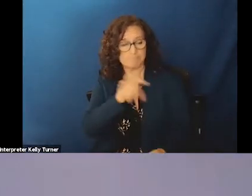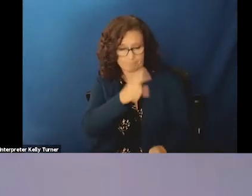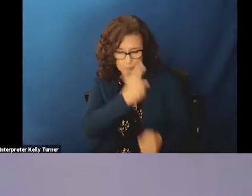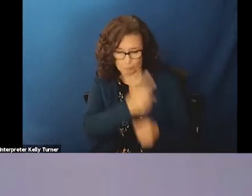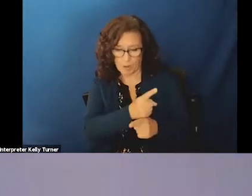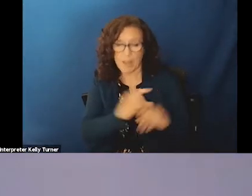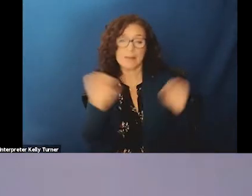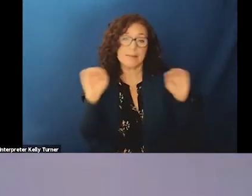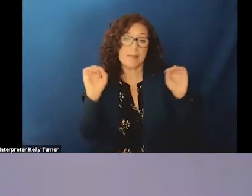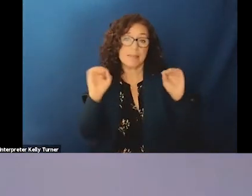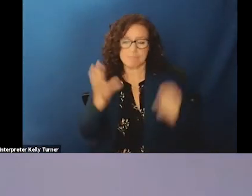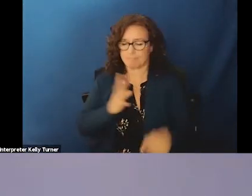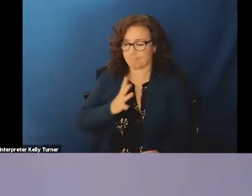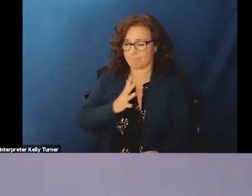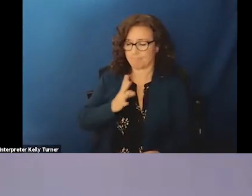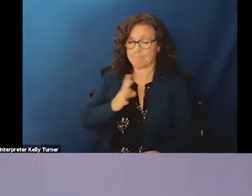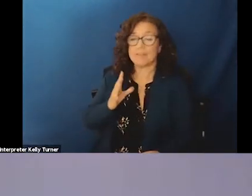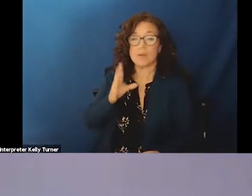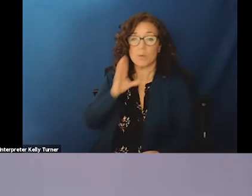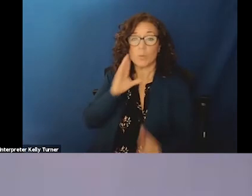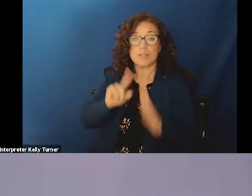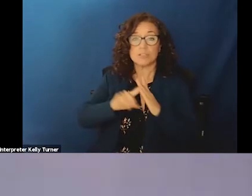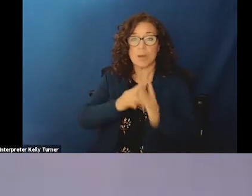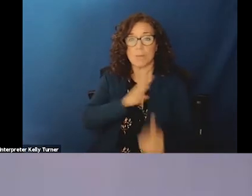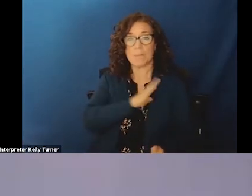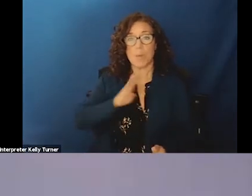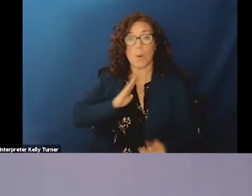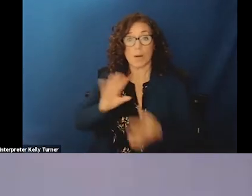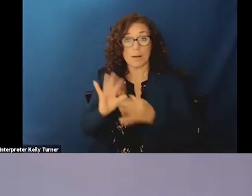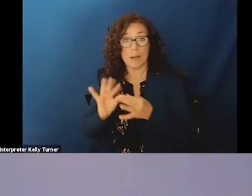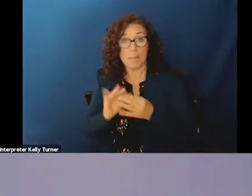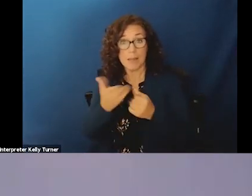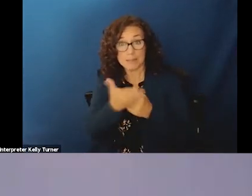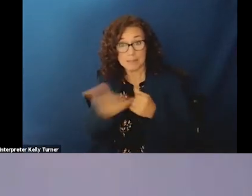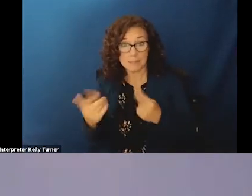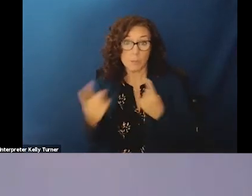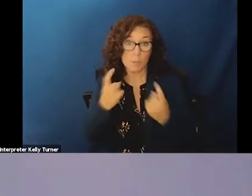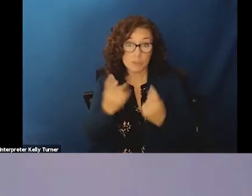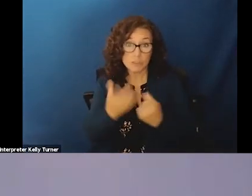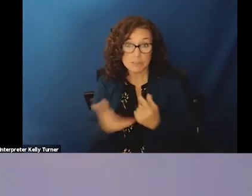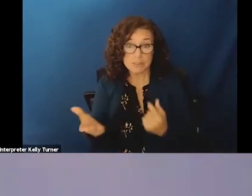President Ford. Okay, then we'll go straight to board members with questions or comments.